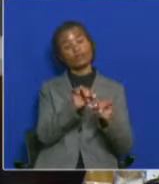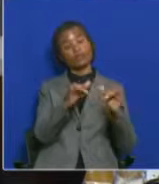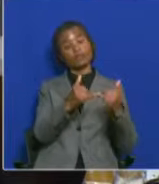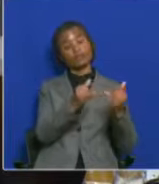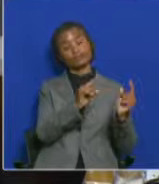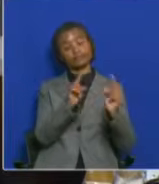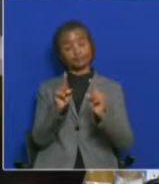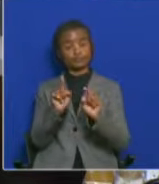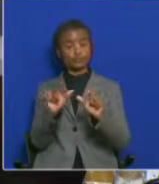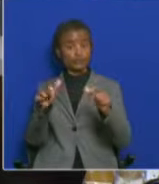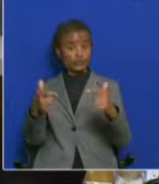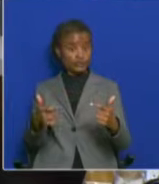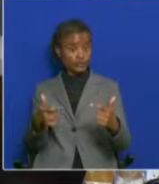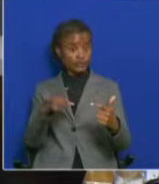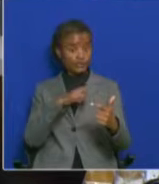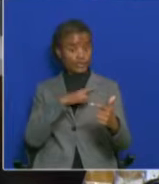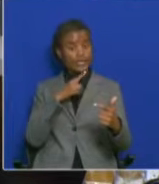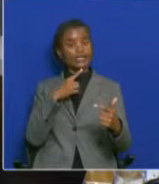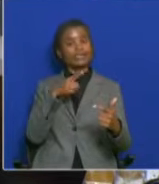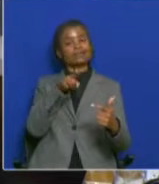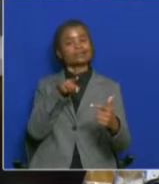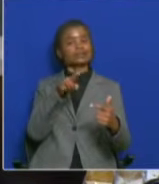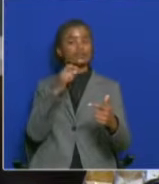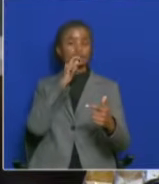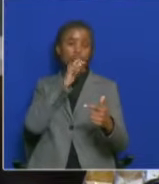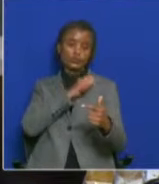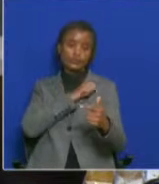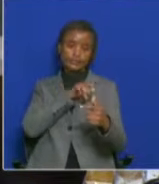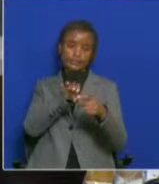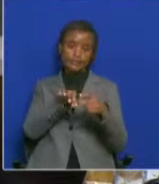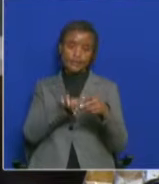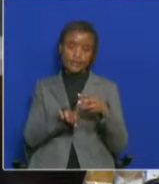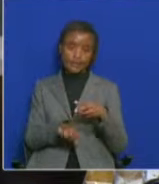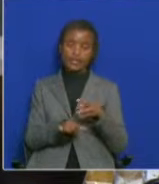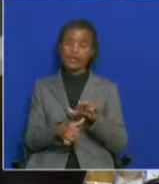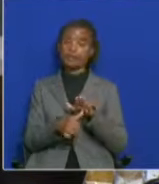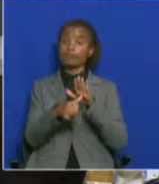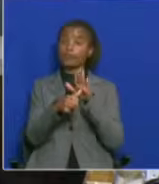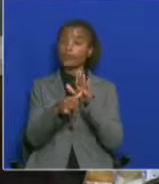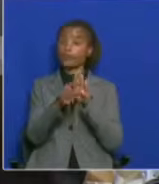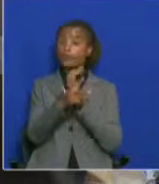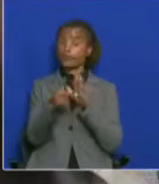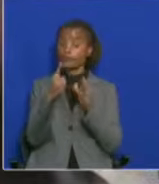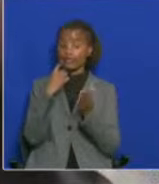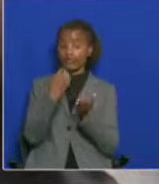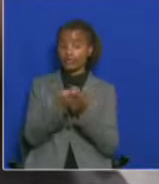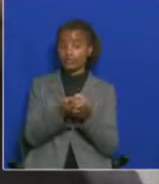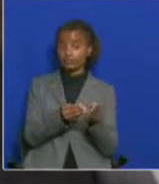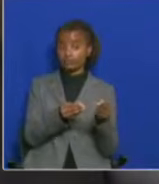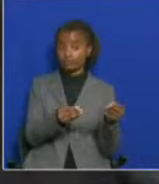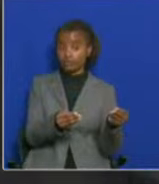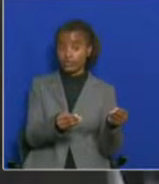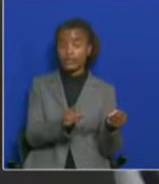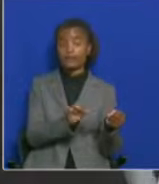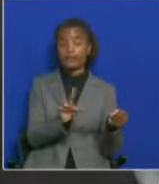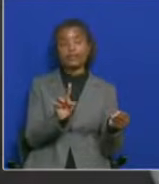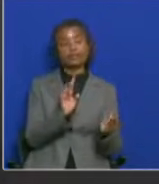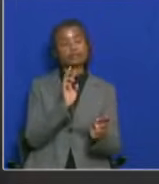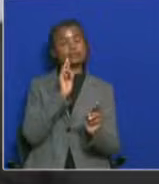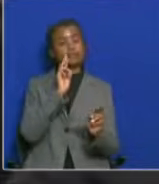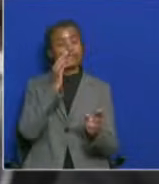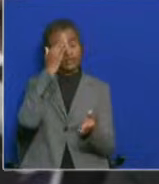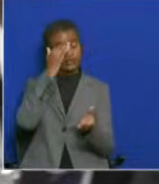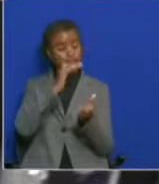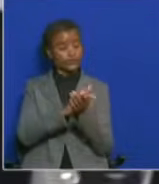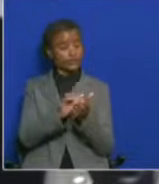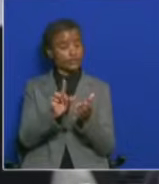is best served when all relevant perspectives are placed before it. It respectfully trusts that these submissions will assist the Commission in